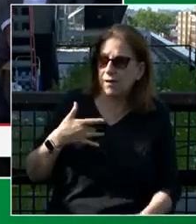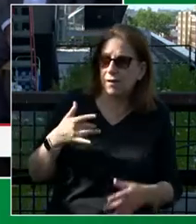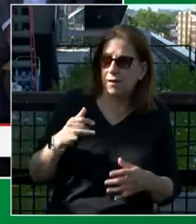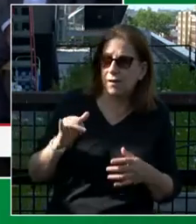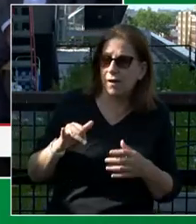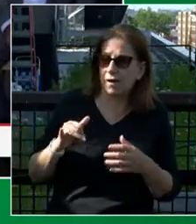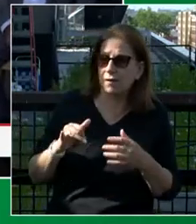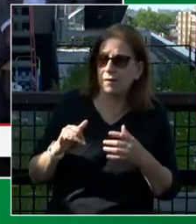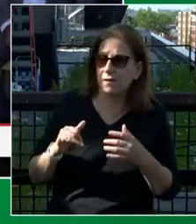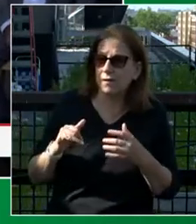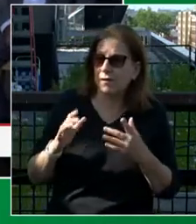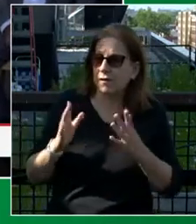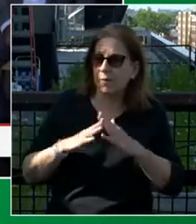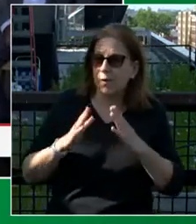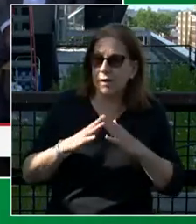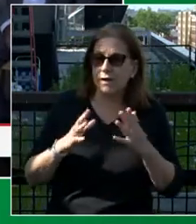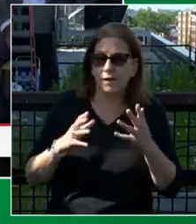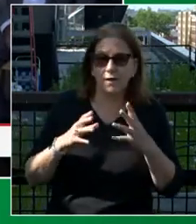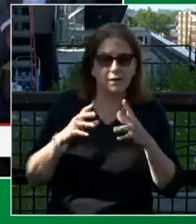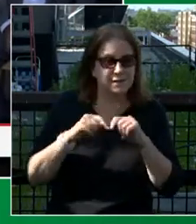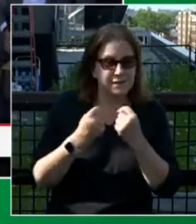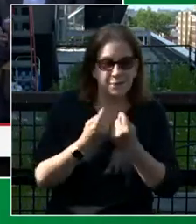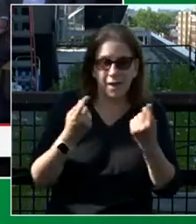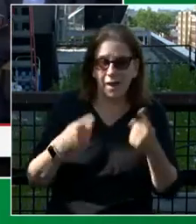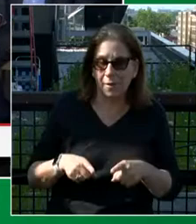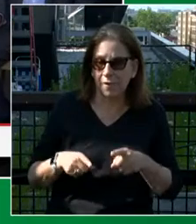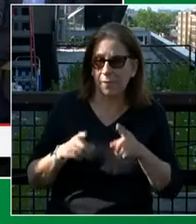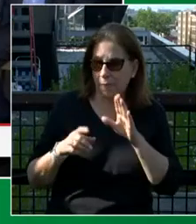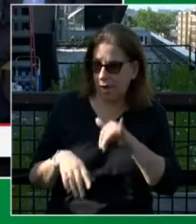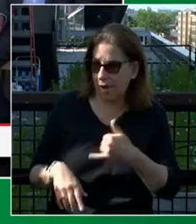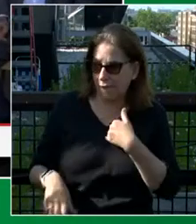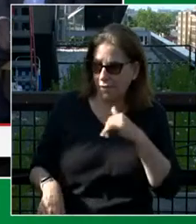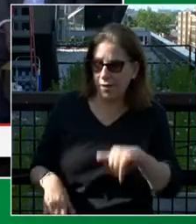do you sort of make sure that stays? Yeah, please.